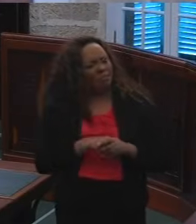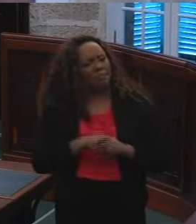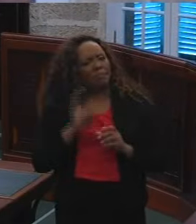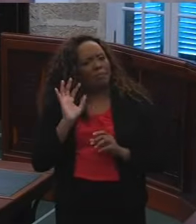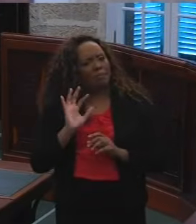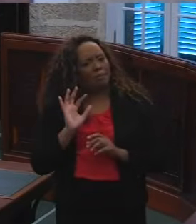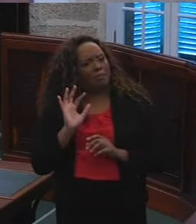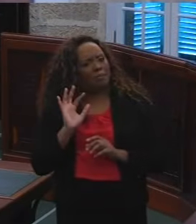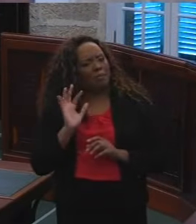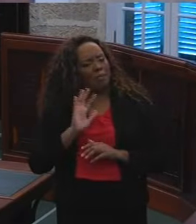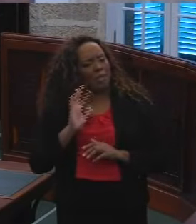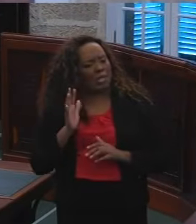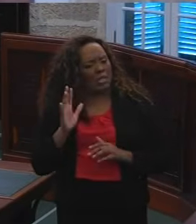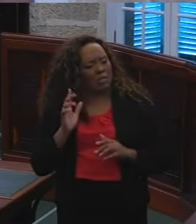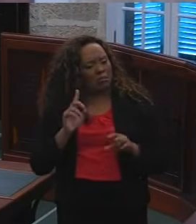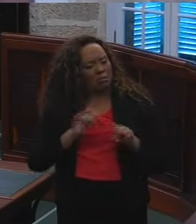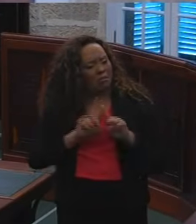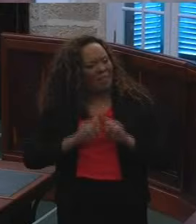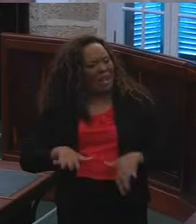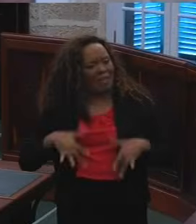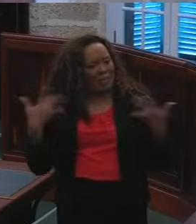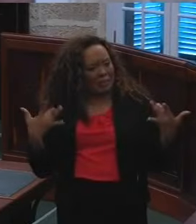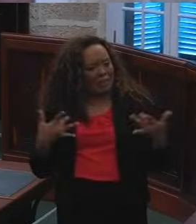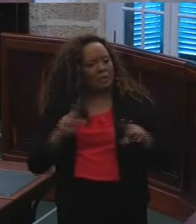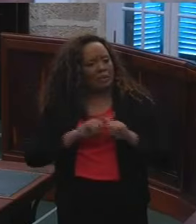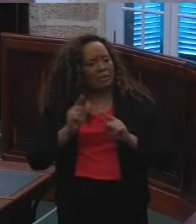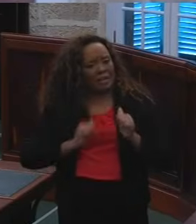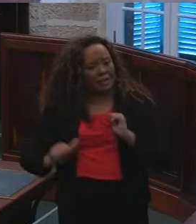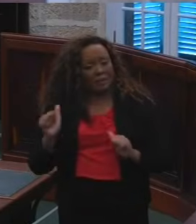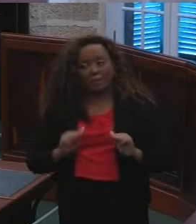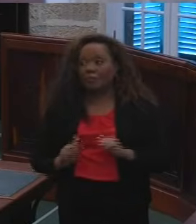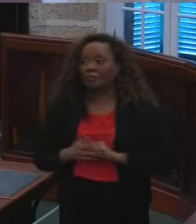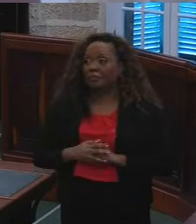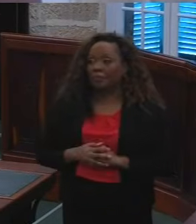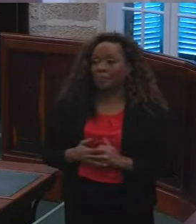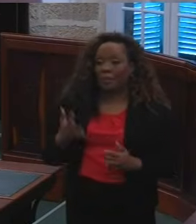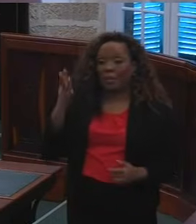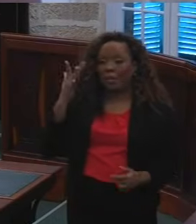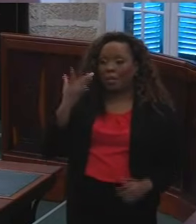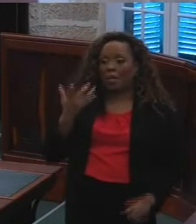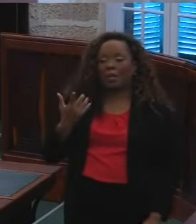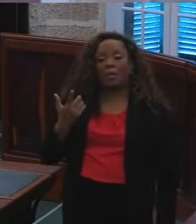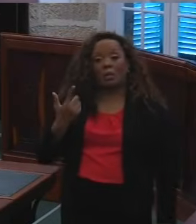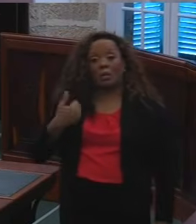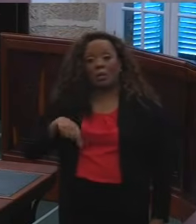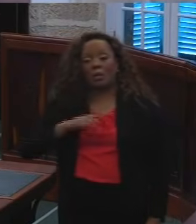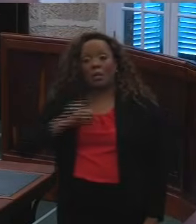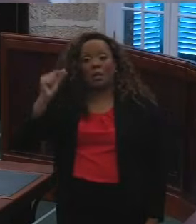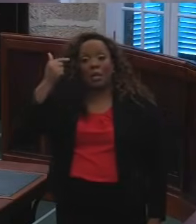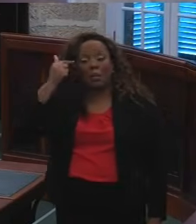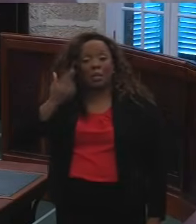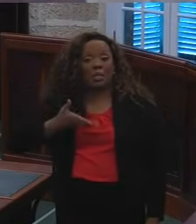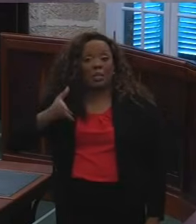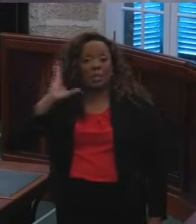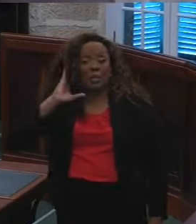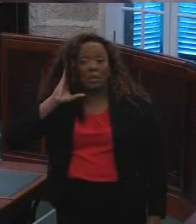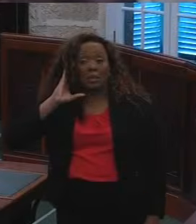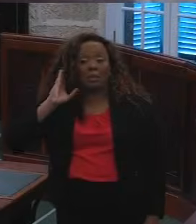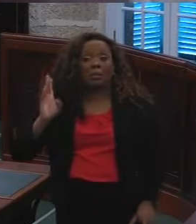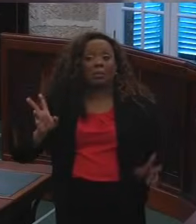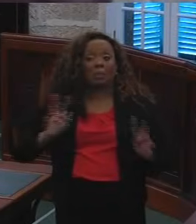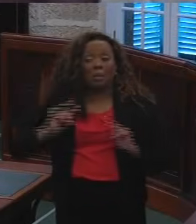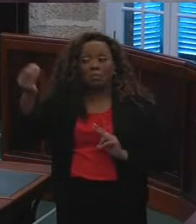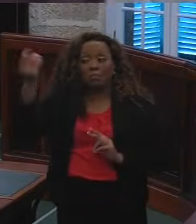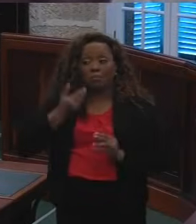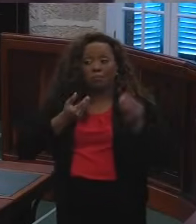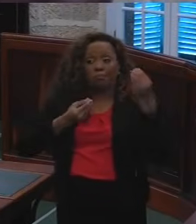national event. This is what we are doing, Mr. Speaker, because we are a government who, of course, listen to our people, and